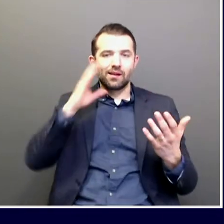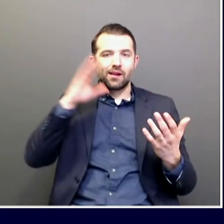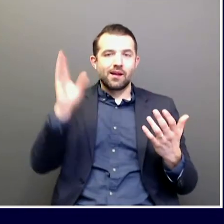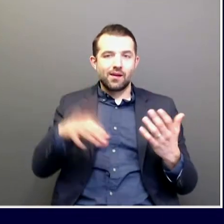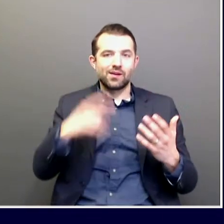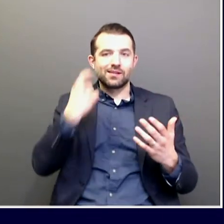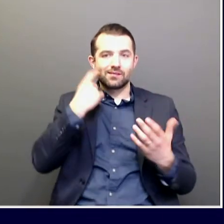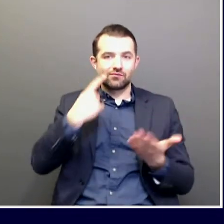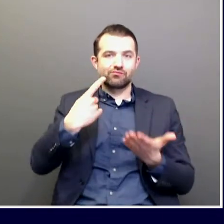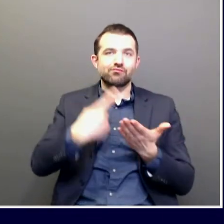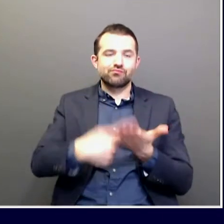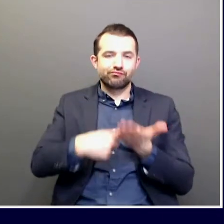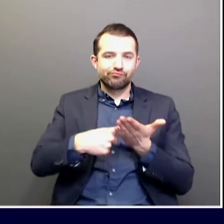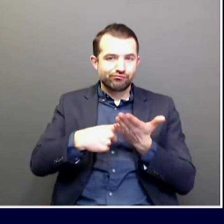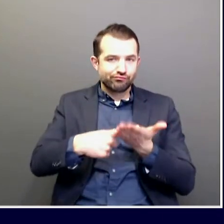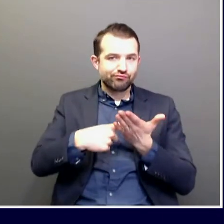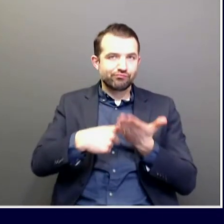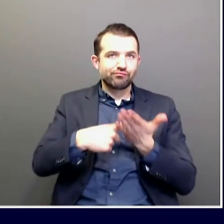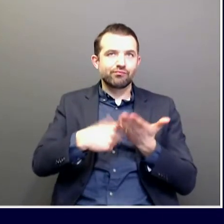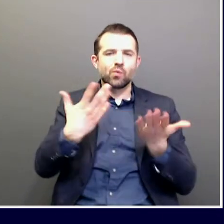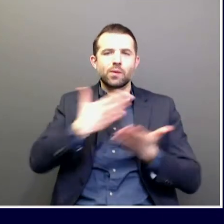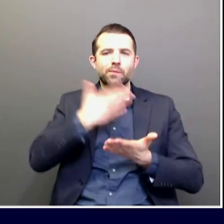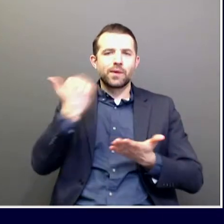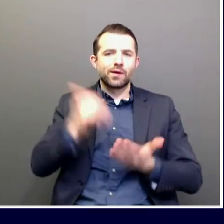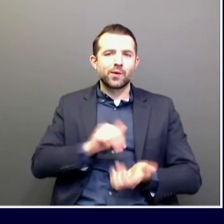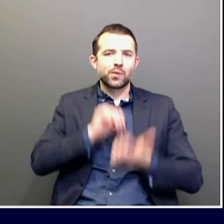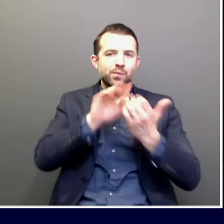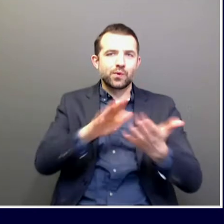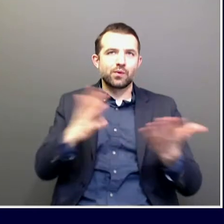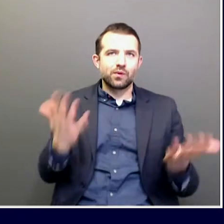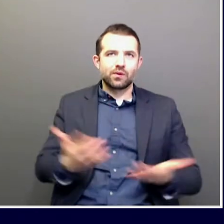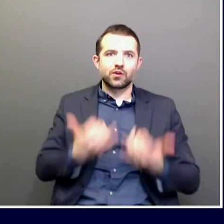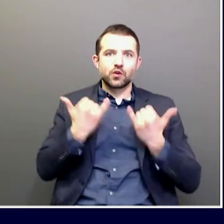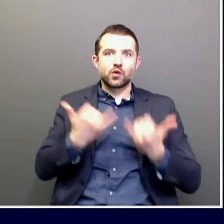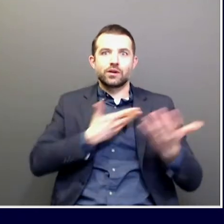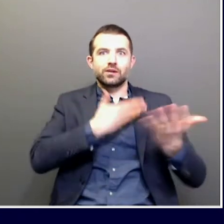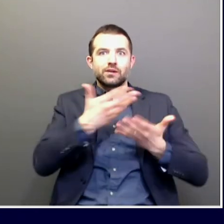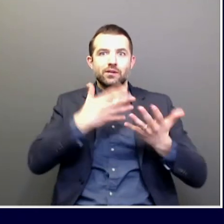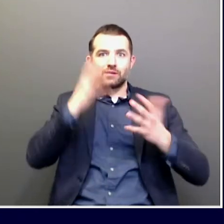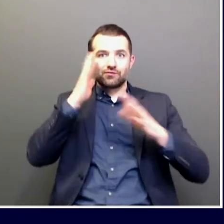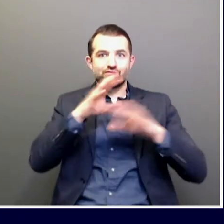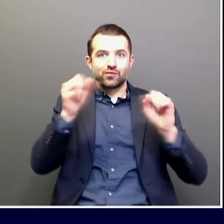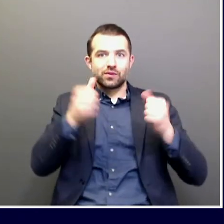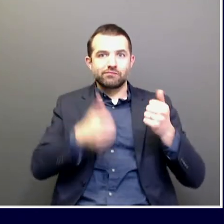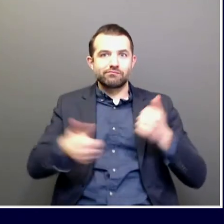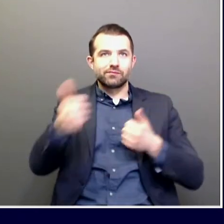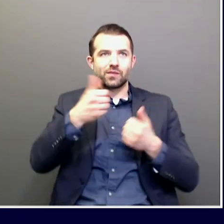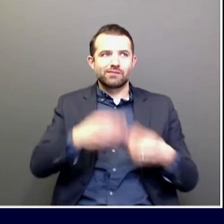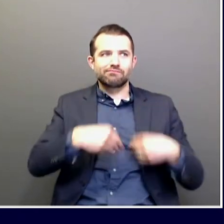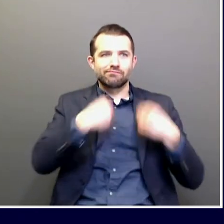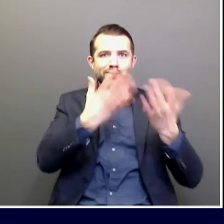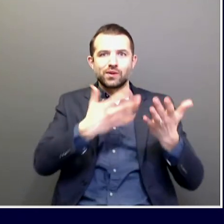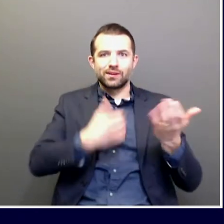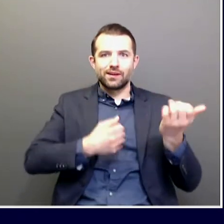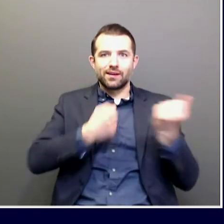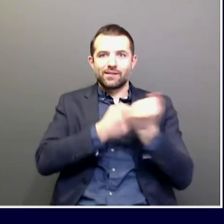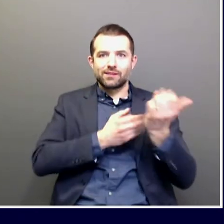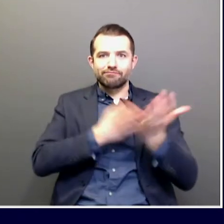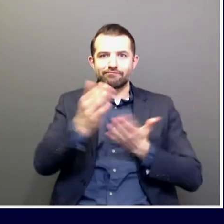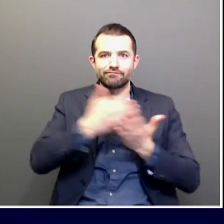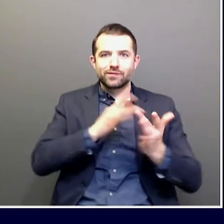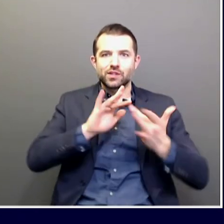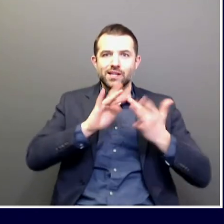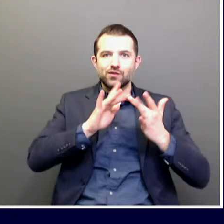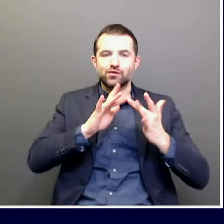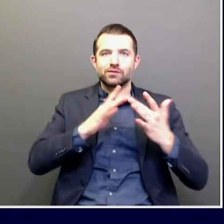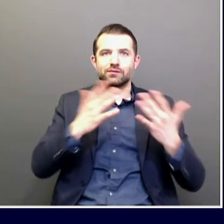to students? Absolutely. So at the beginning of the pandemic in 2020, recognizing the challenges of